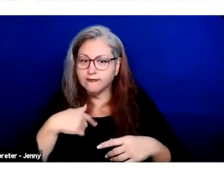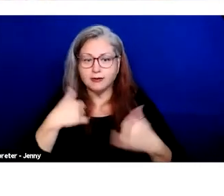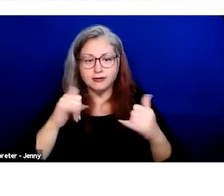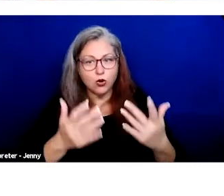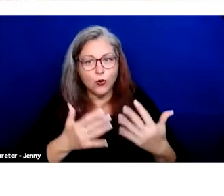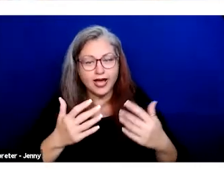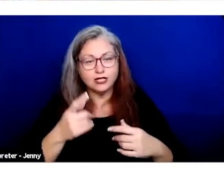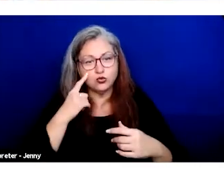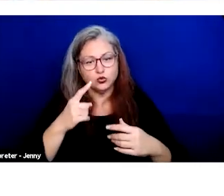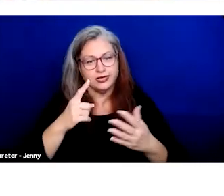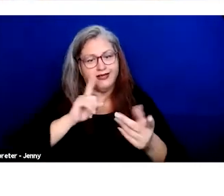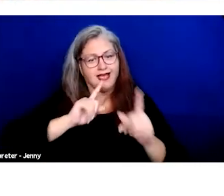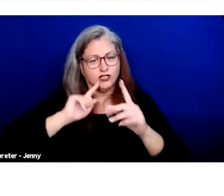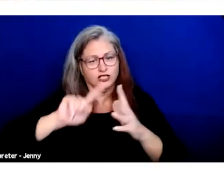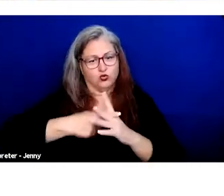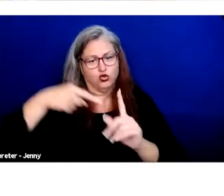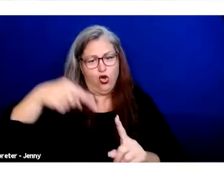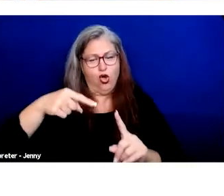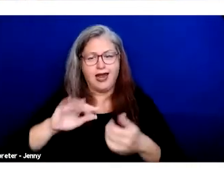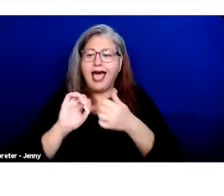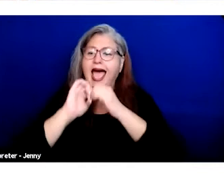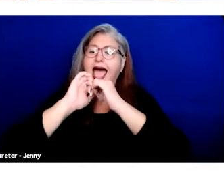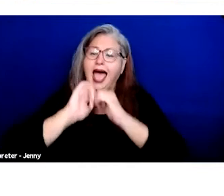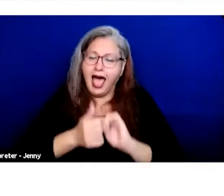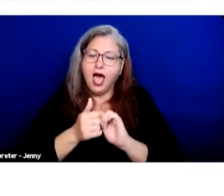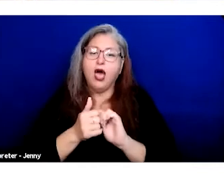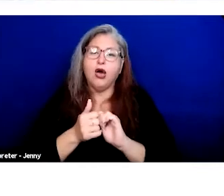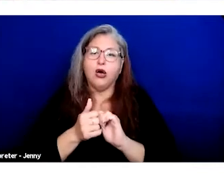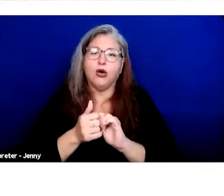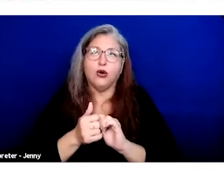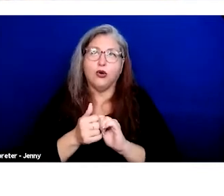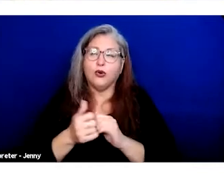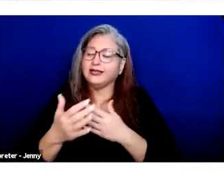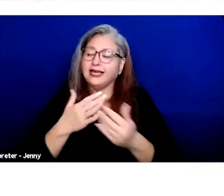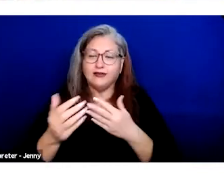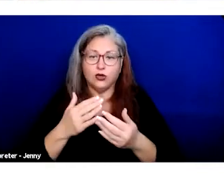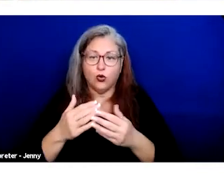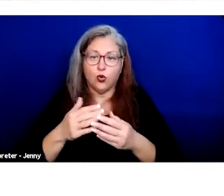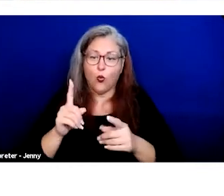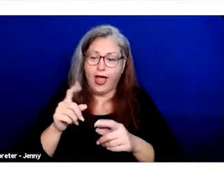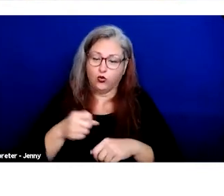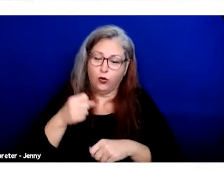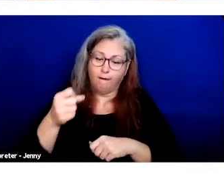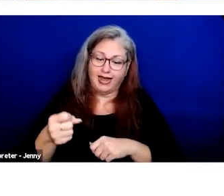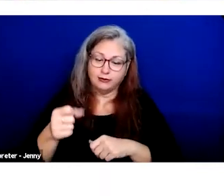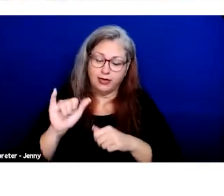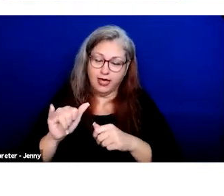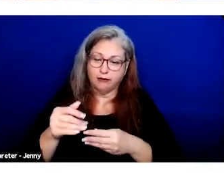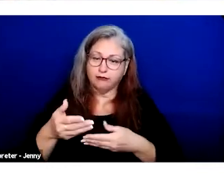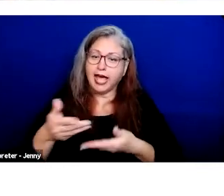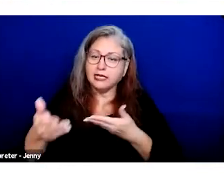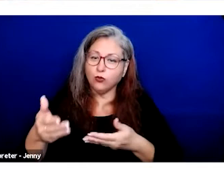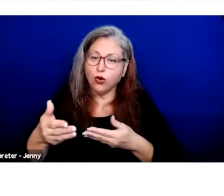for a conversation to happen around the ways in which even the placement of export processing